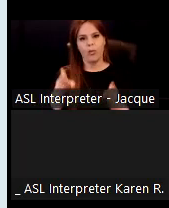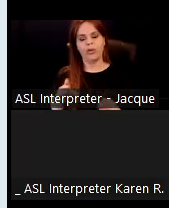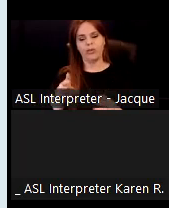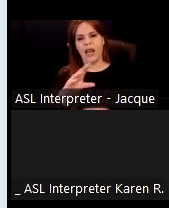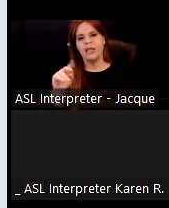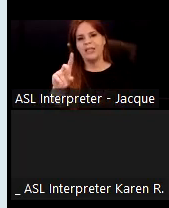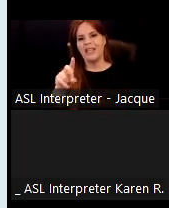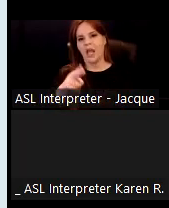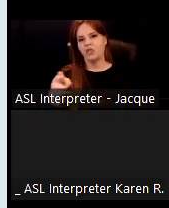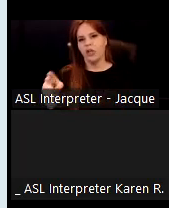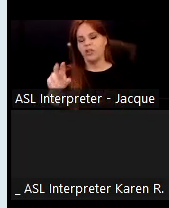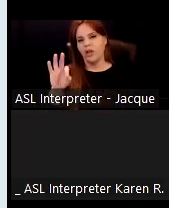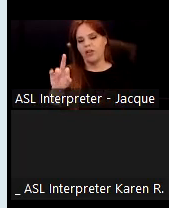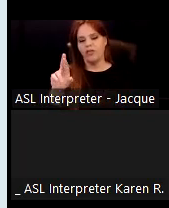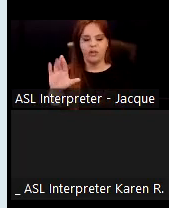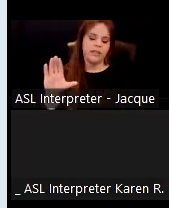FRCs.